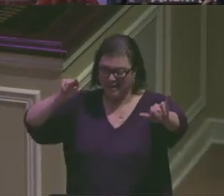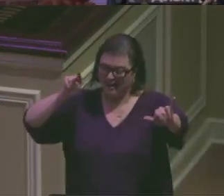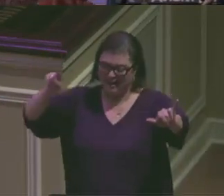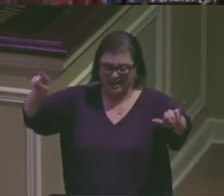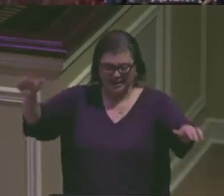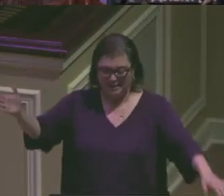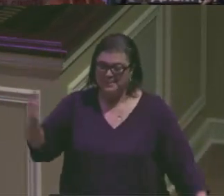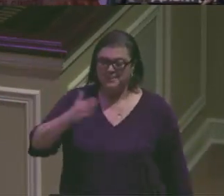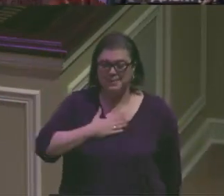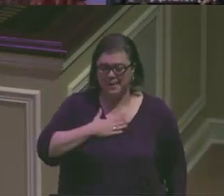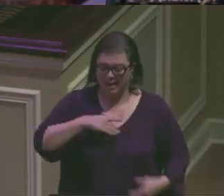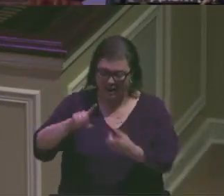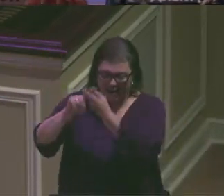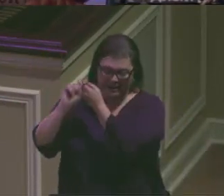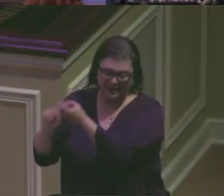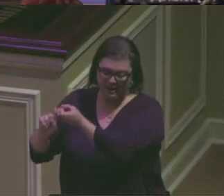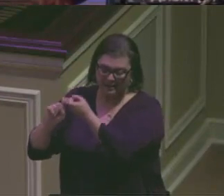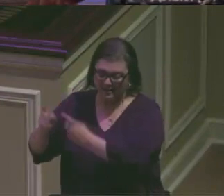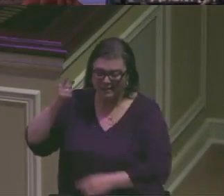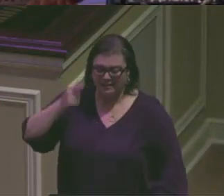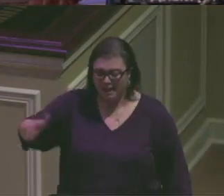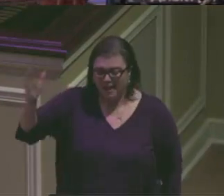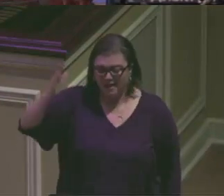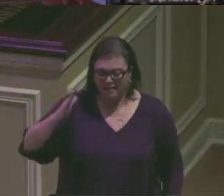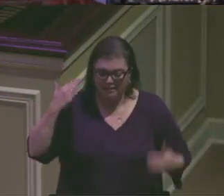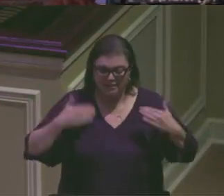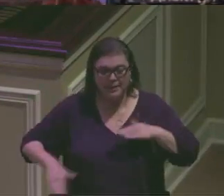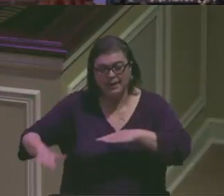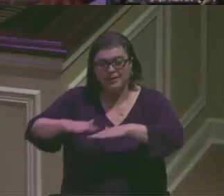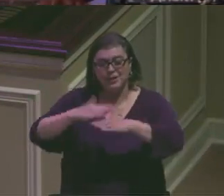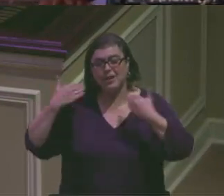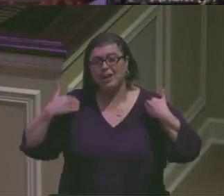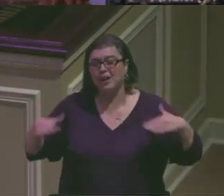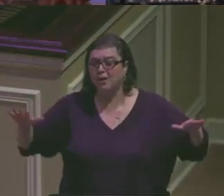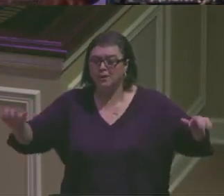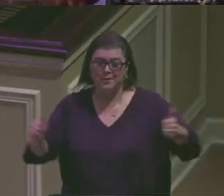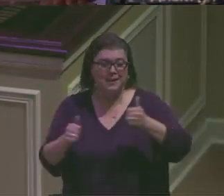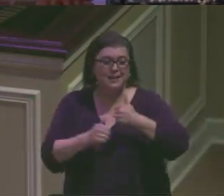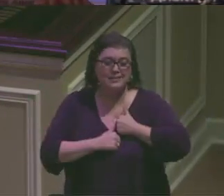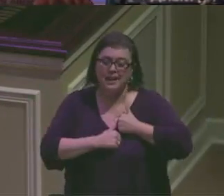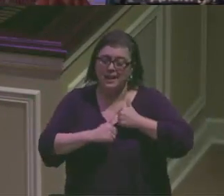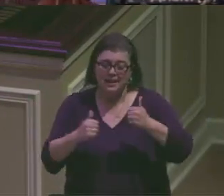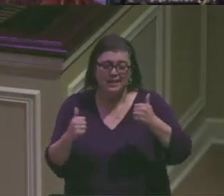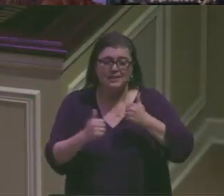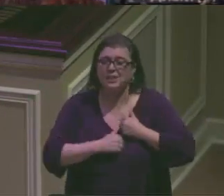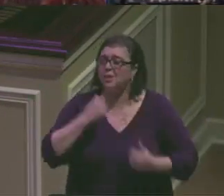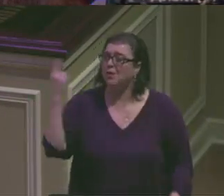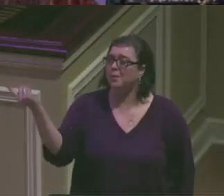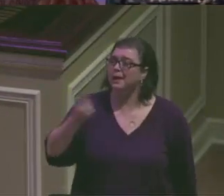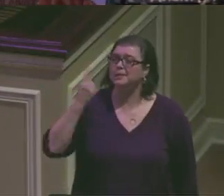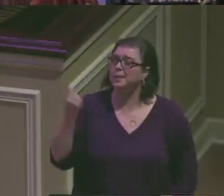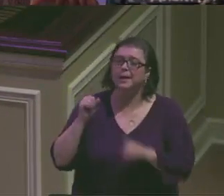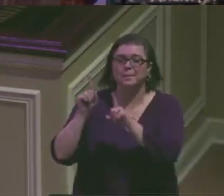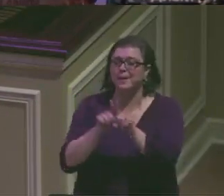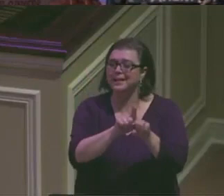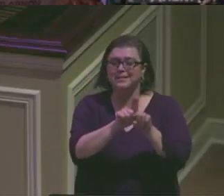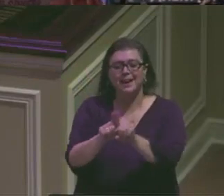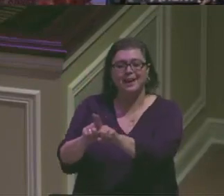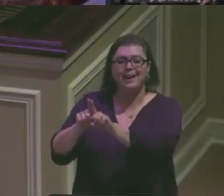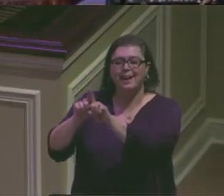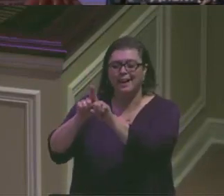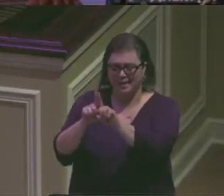he's a friend of mine. The God of angel armies is always by